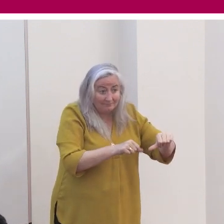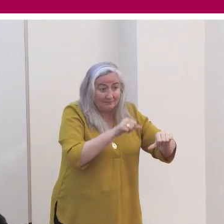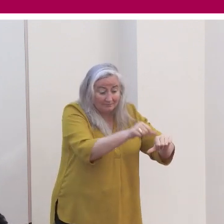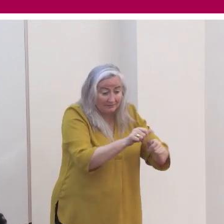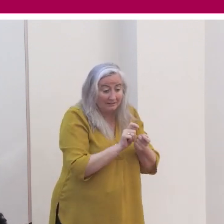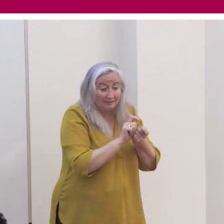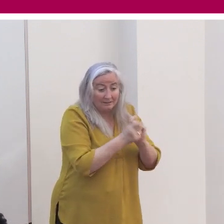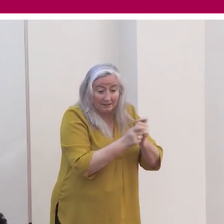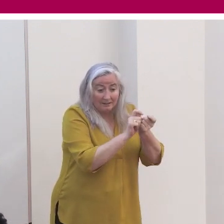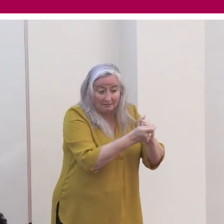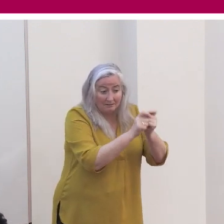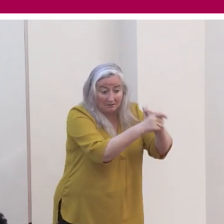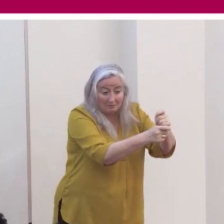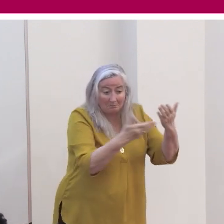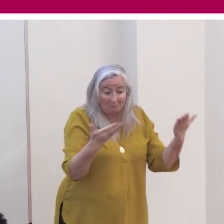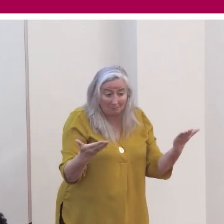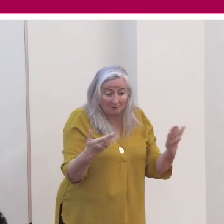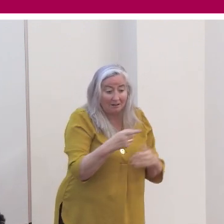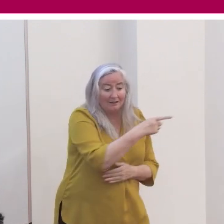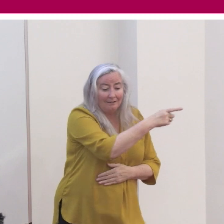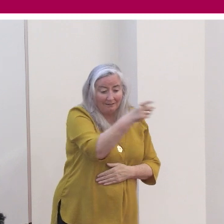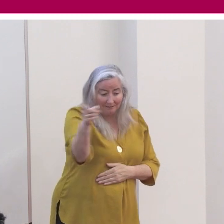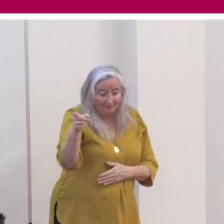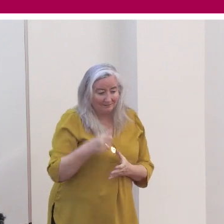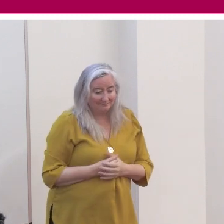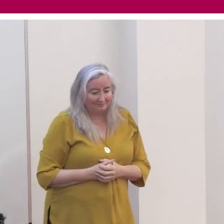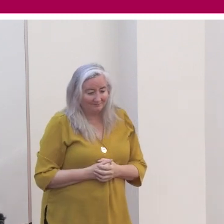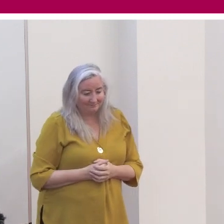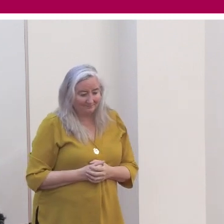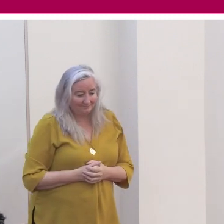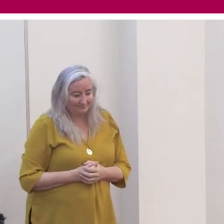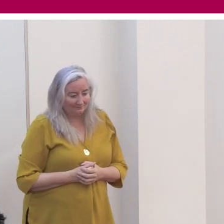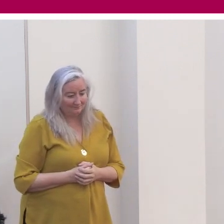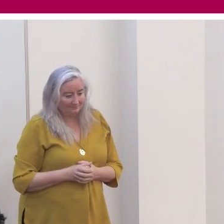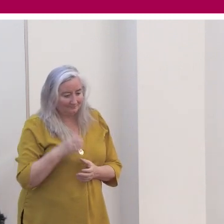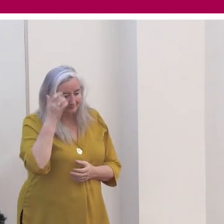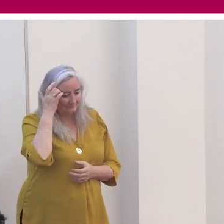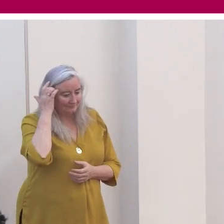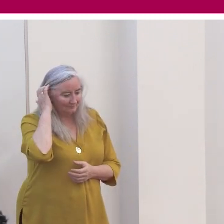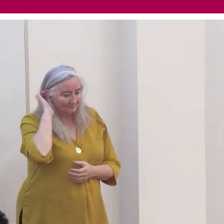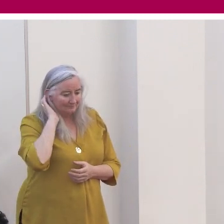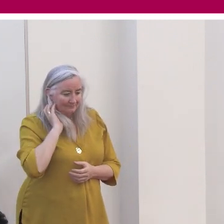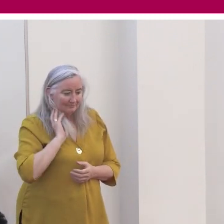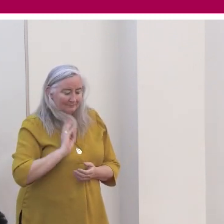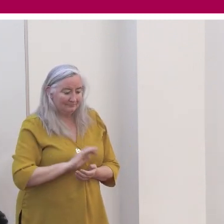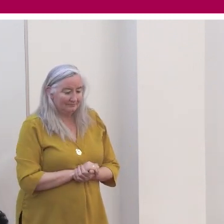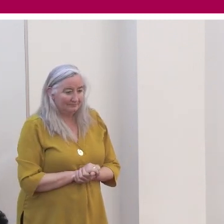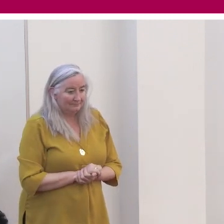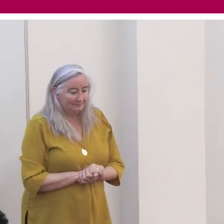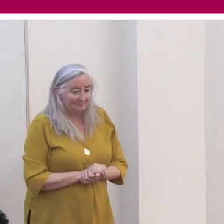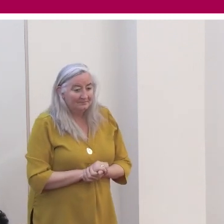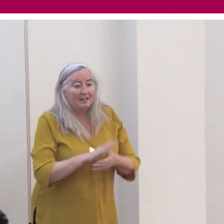system to enable the person to participate in hearings. And here can be